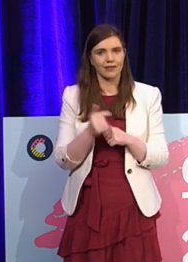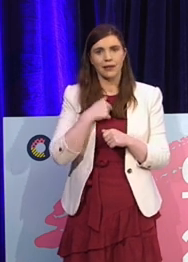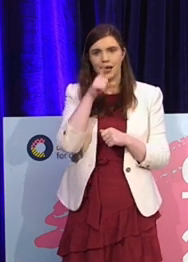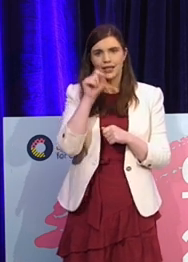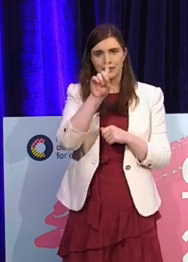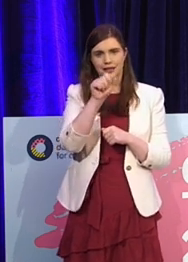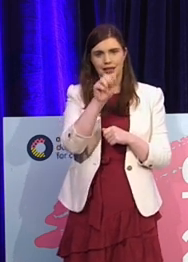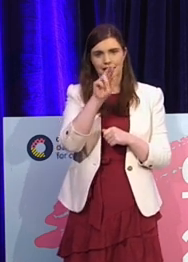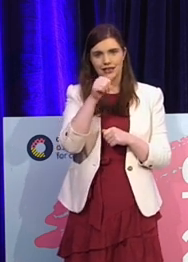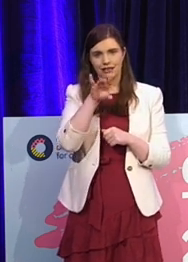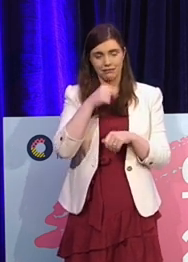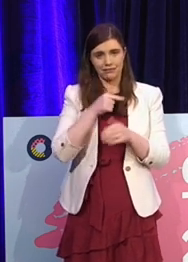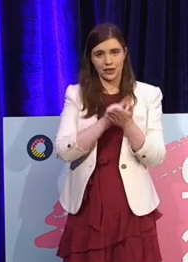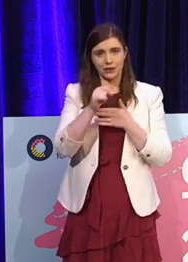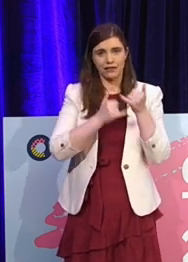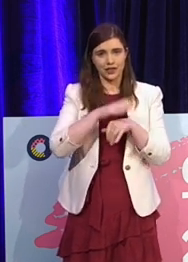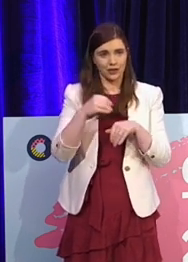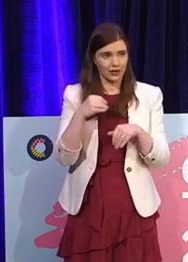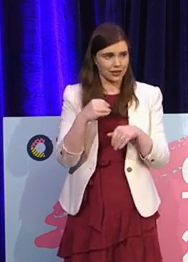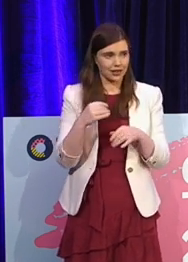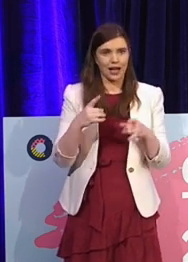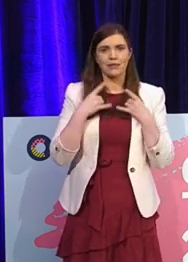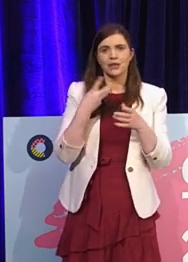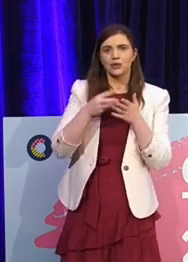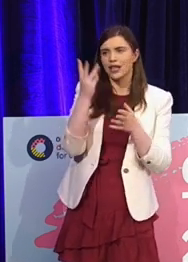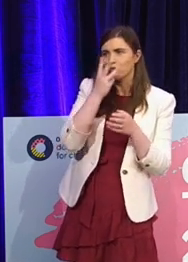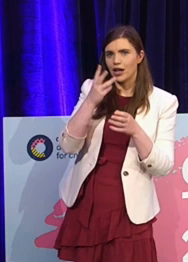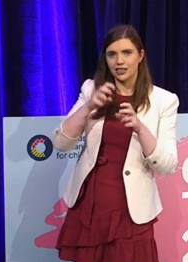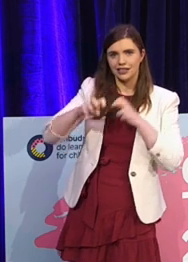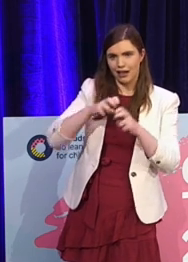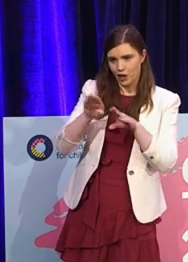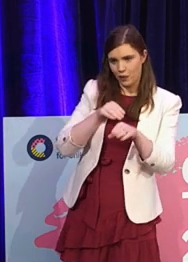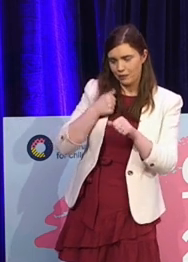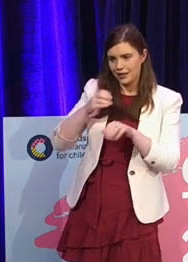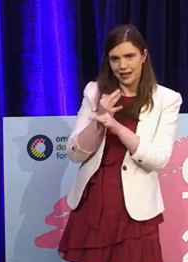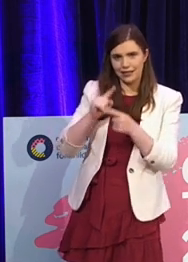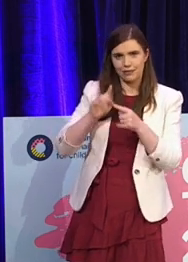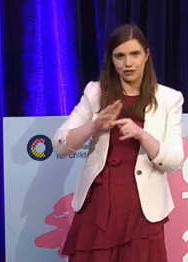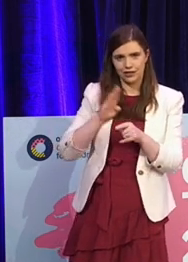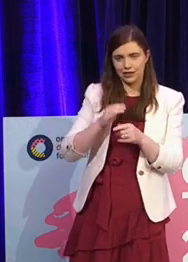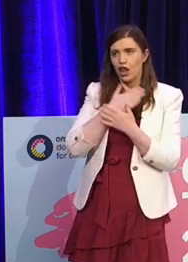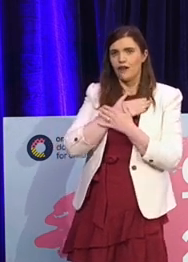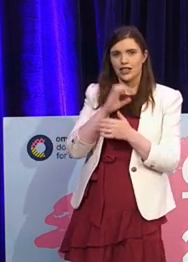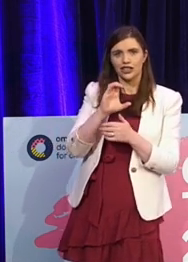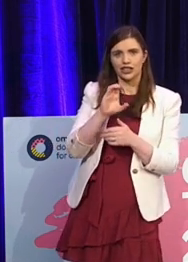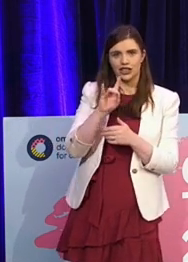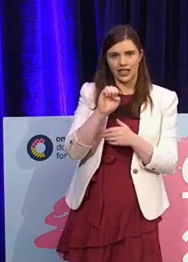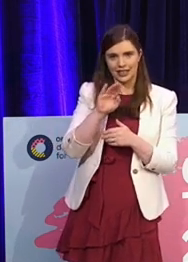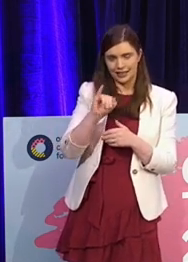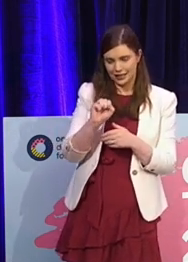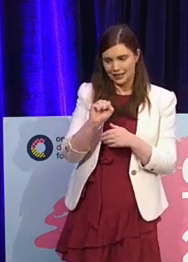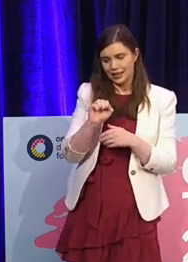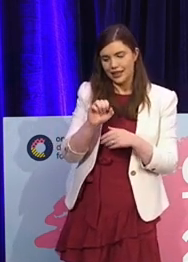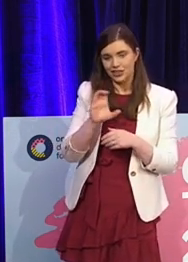My name is Dara. I am 12. I am at my happiest when I'm watching soccer with my dad and my two brothers. My favourite team is Chelsea. I play midfield